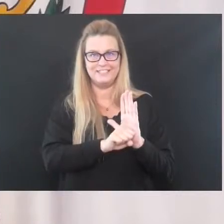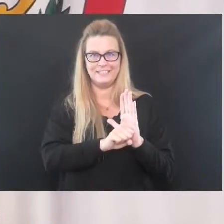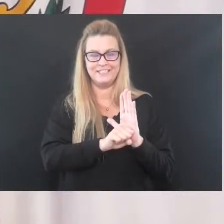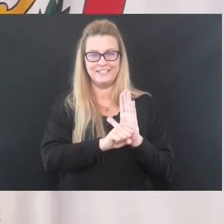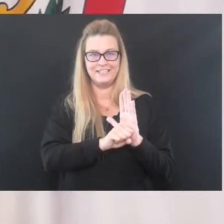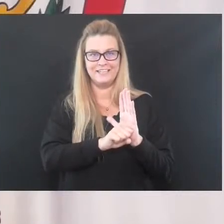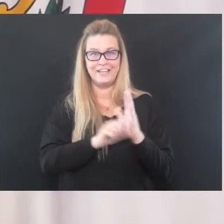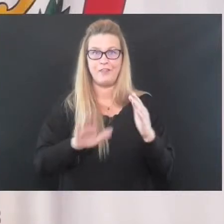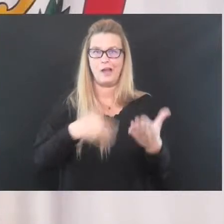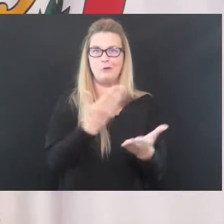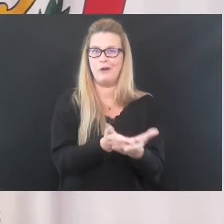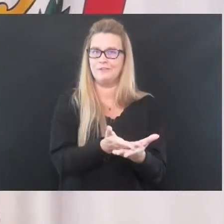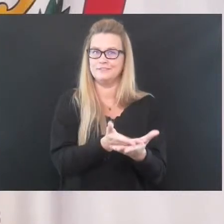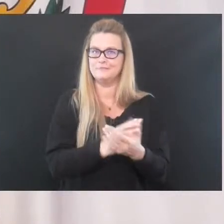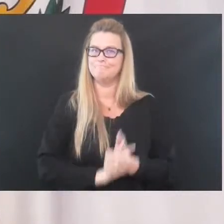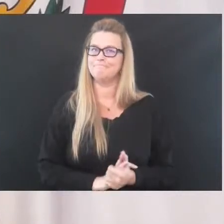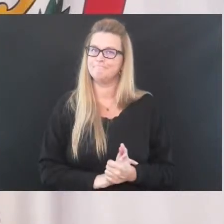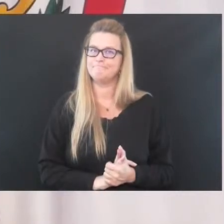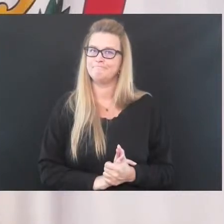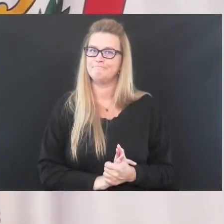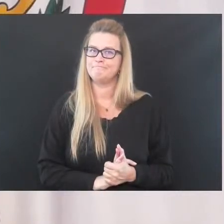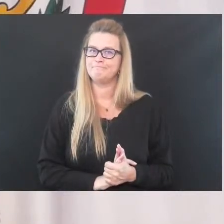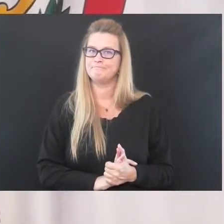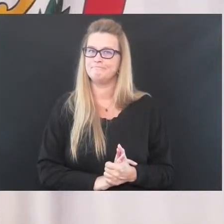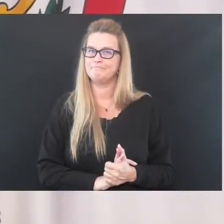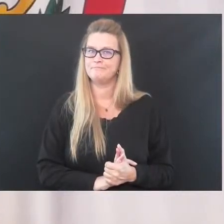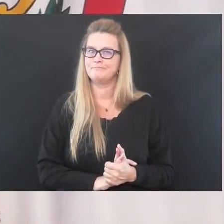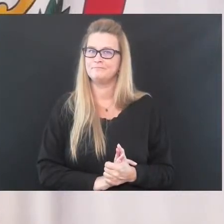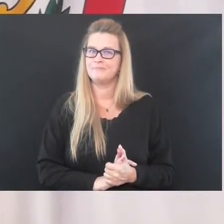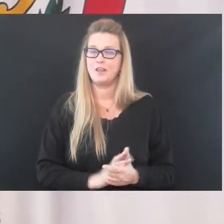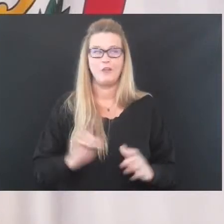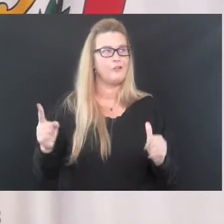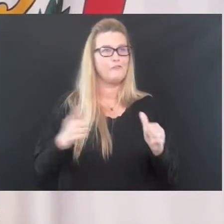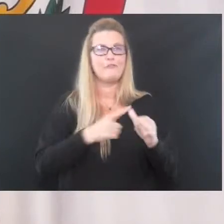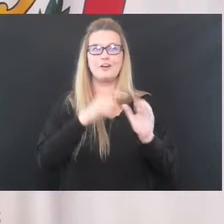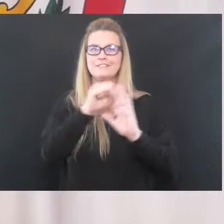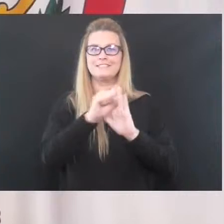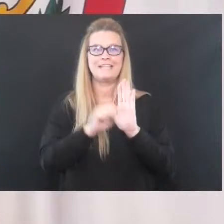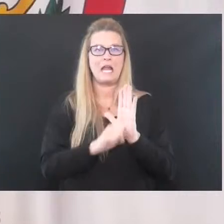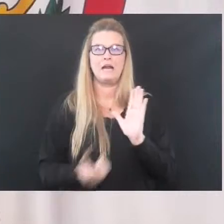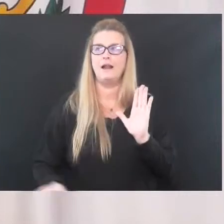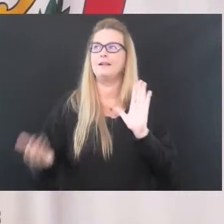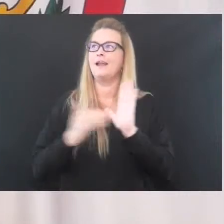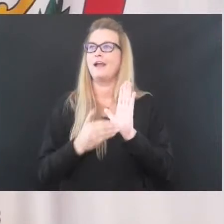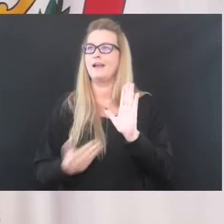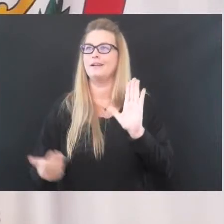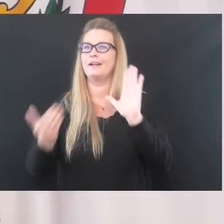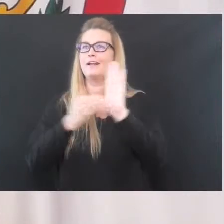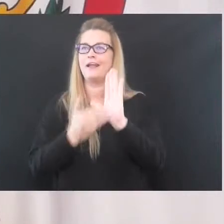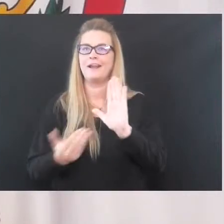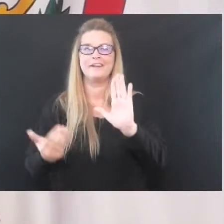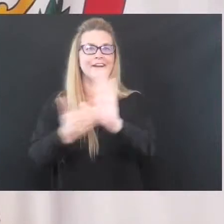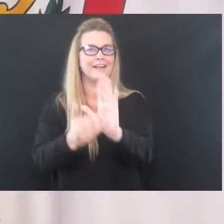that gets there. The first state that's just like we have been over and over and over, that's led the way and led the way and led the